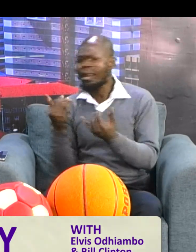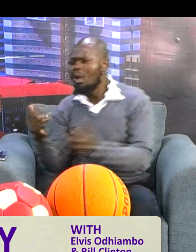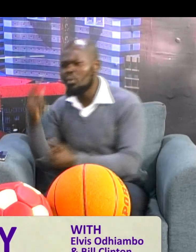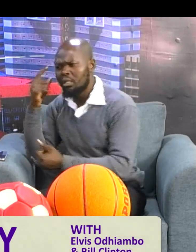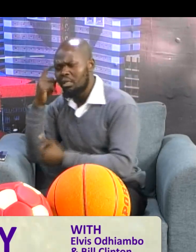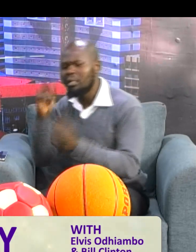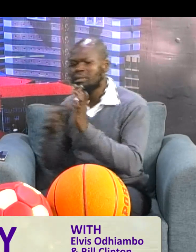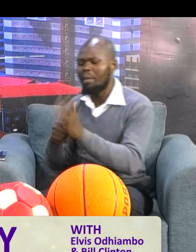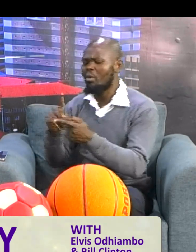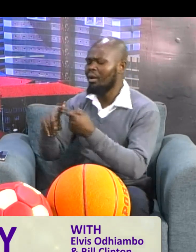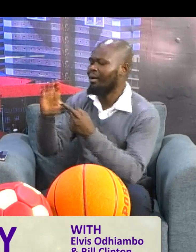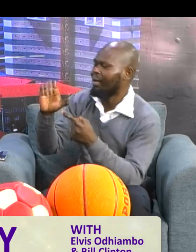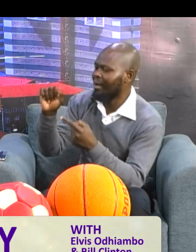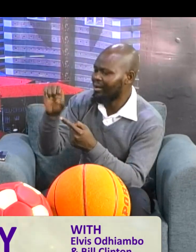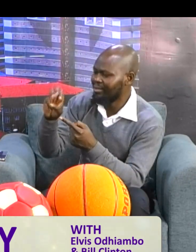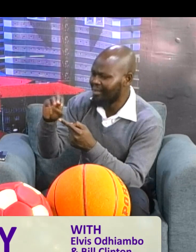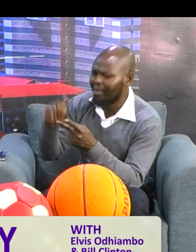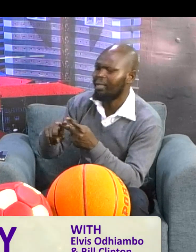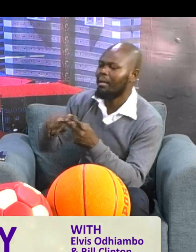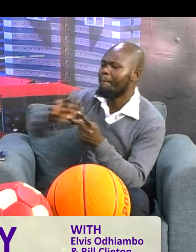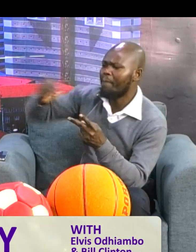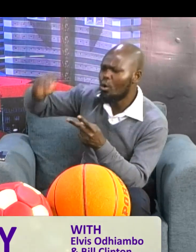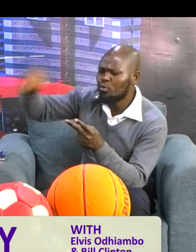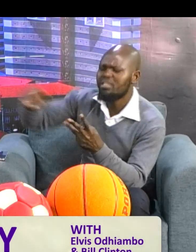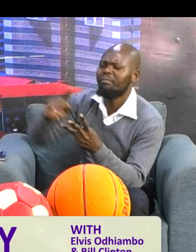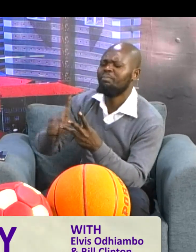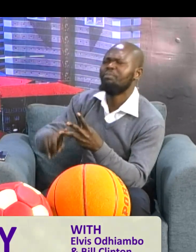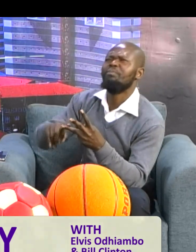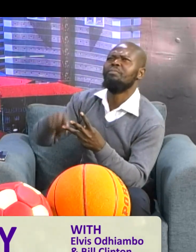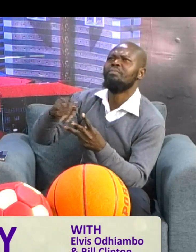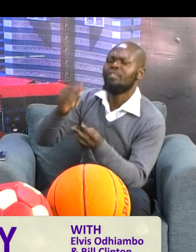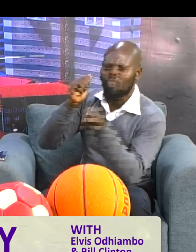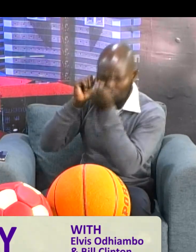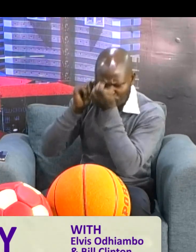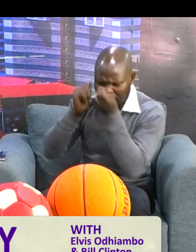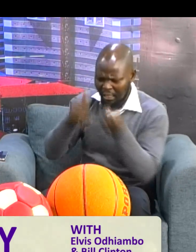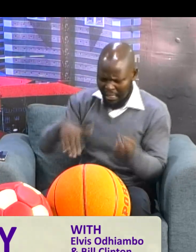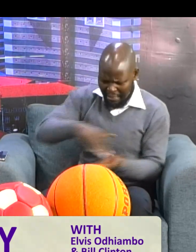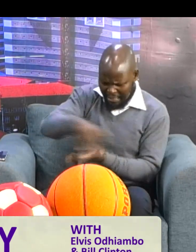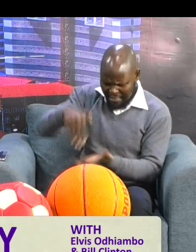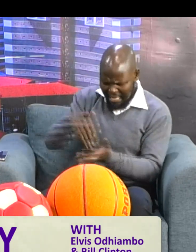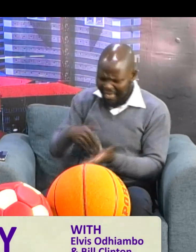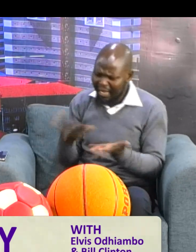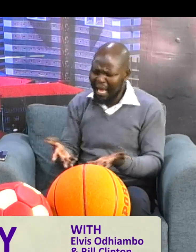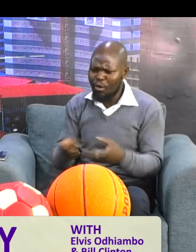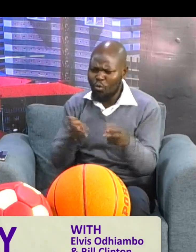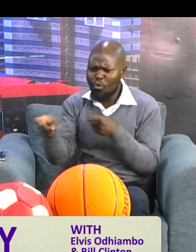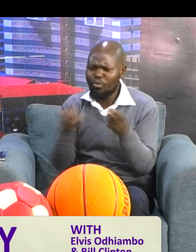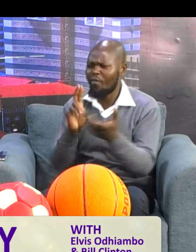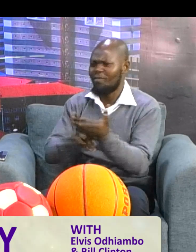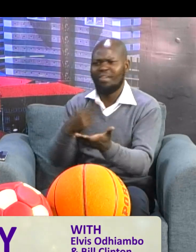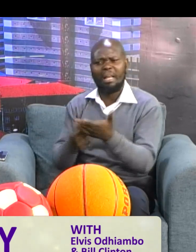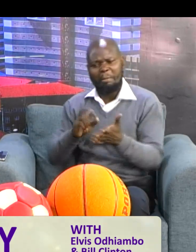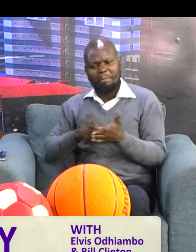right, who managed to convert that into a goal. Now Johnny, Mount, Fernandes in